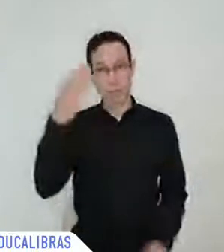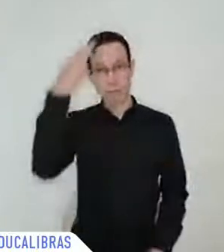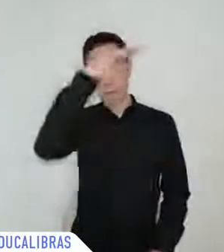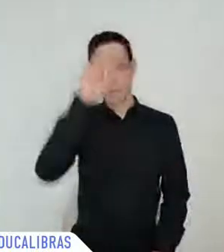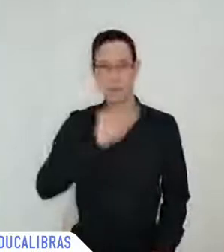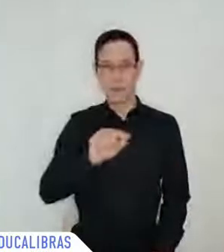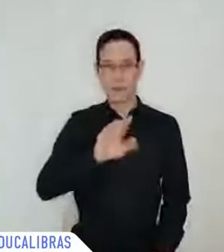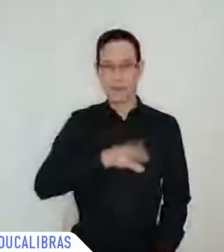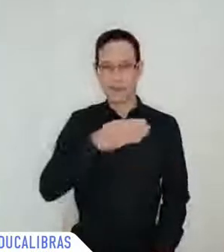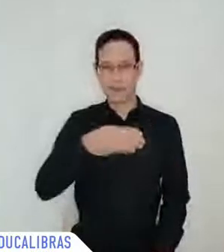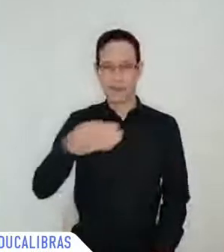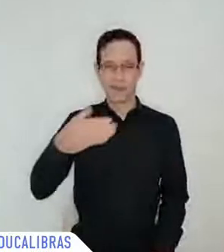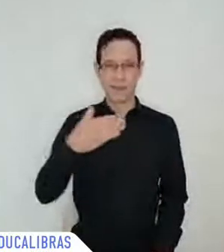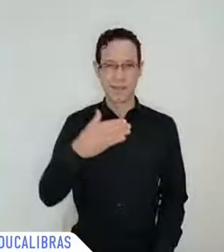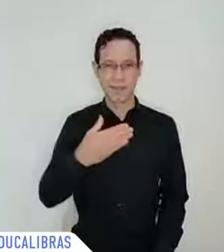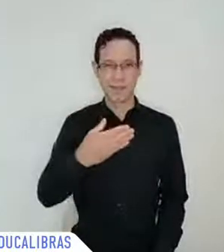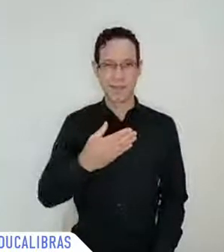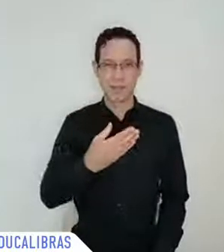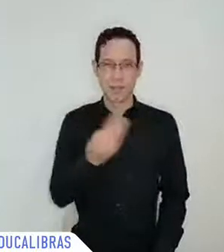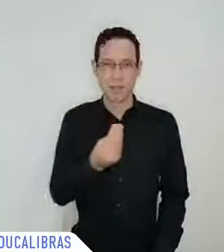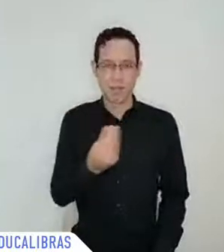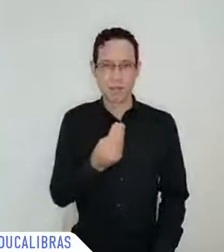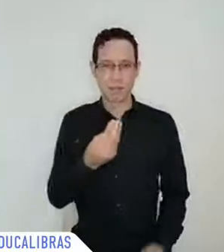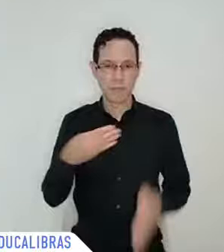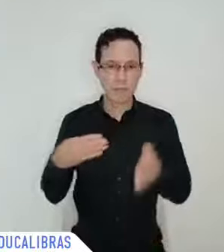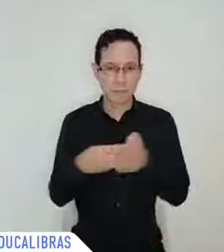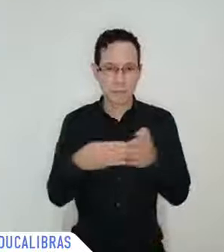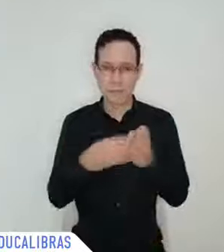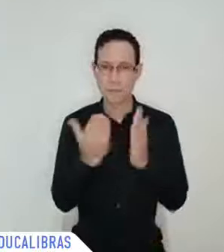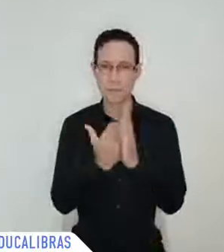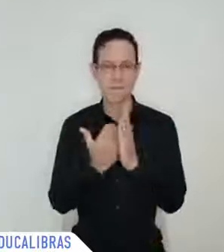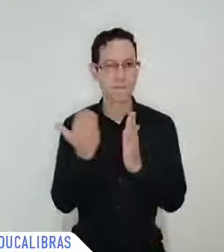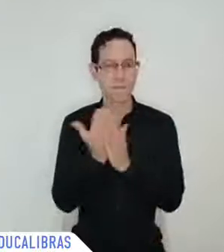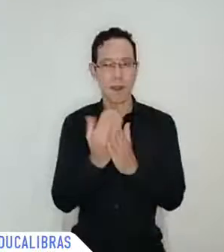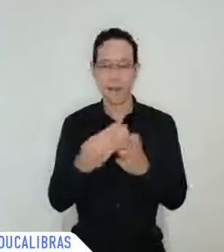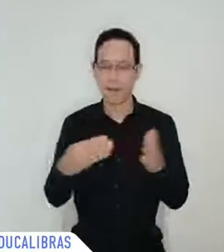or Bolsonarism is